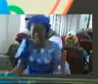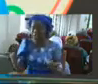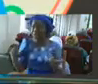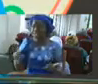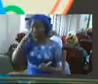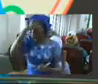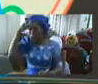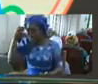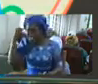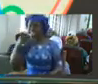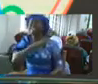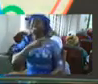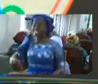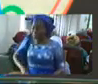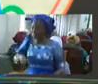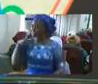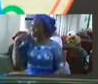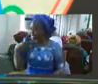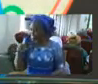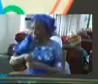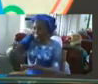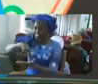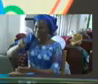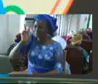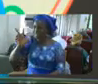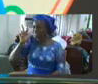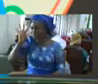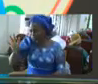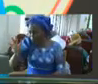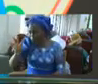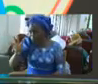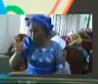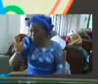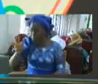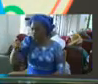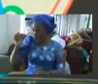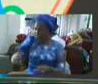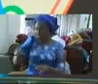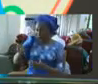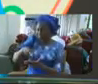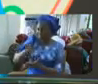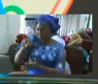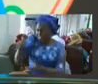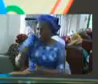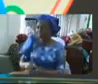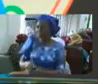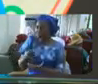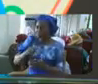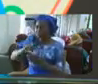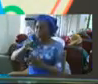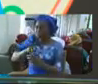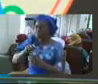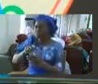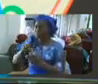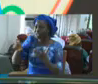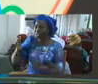Because David said in Psalm 34, you can read it from verse 1 to 4. Psalm 34